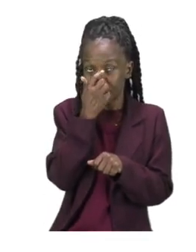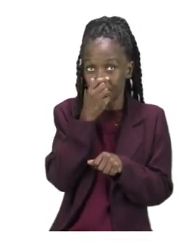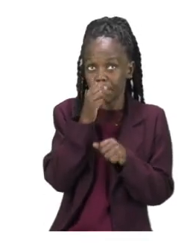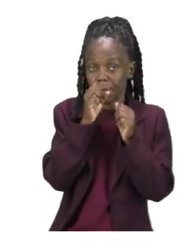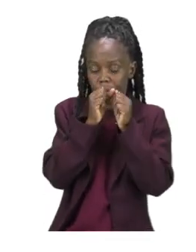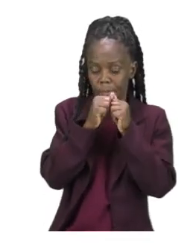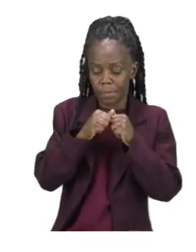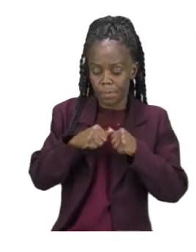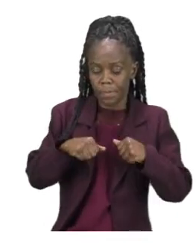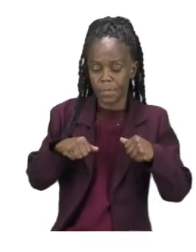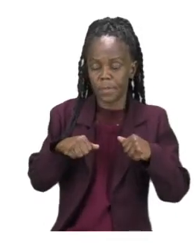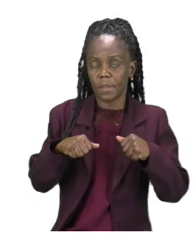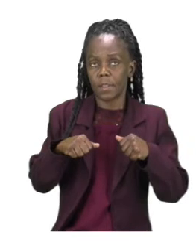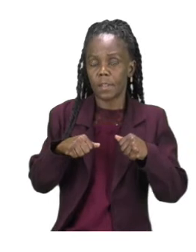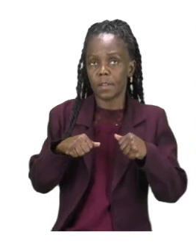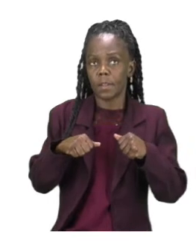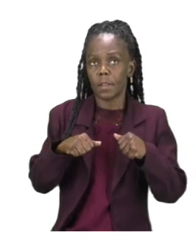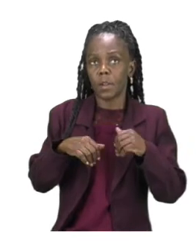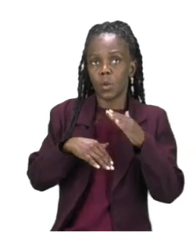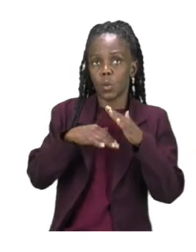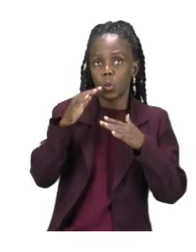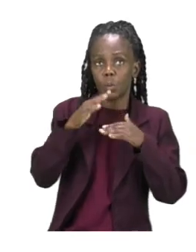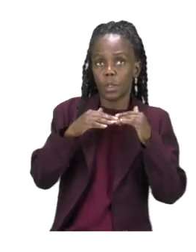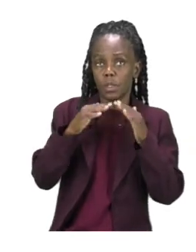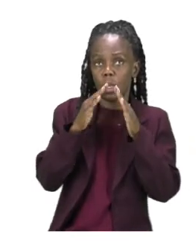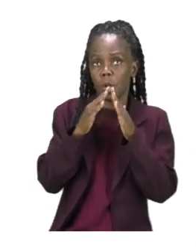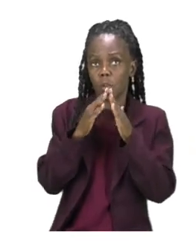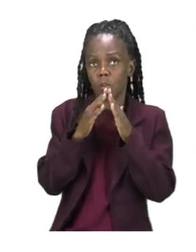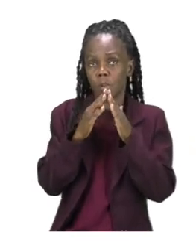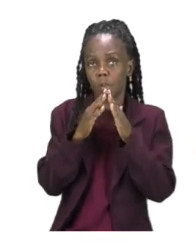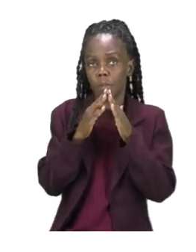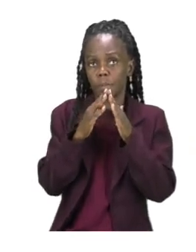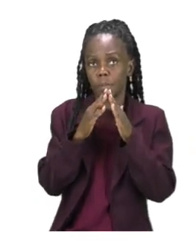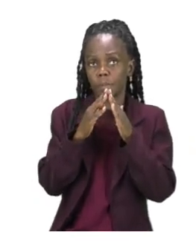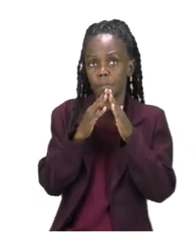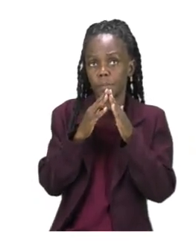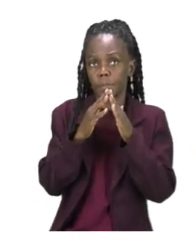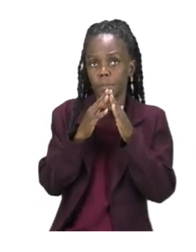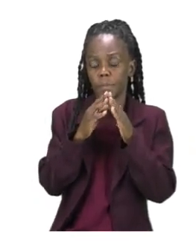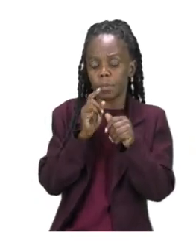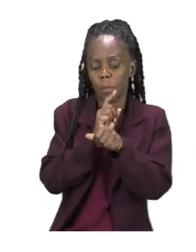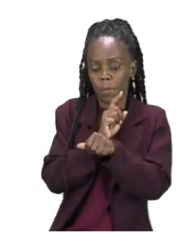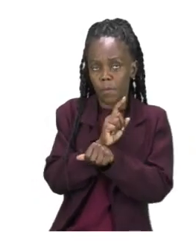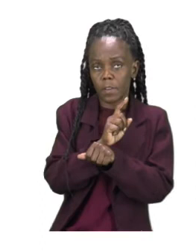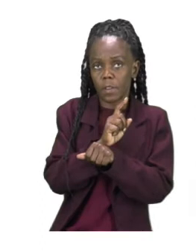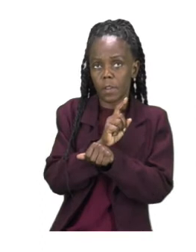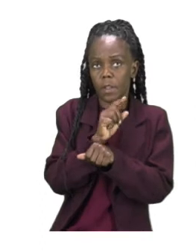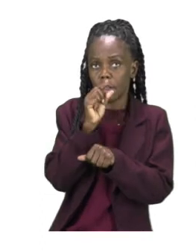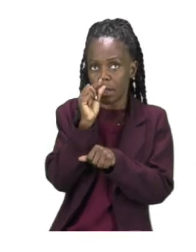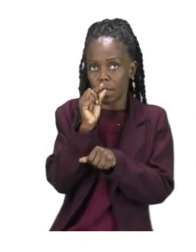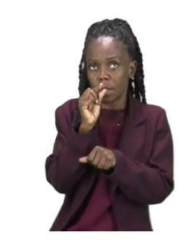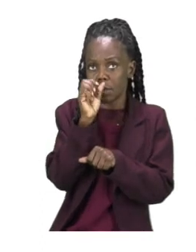decided that they wanted to build houses. The first little pig decided that